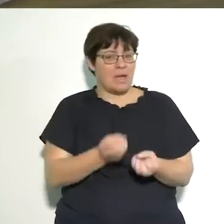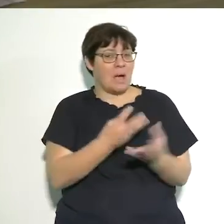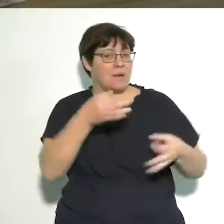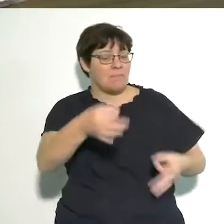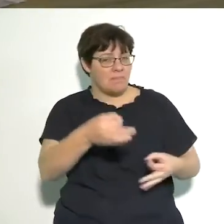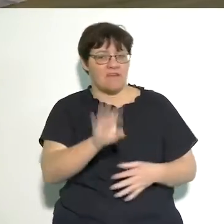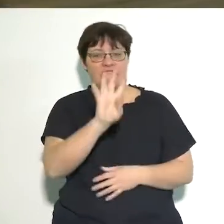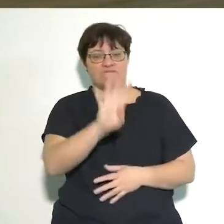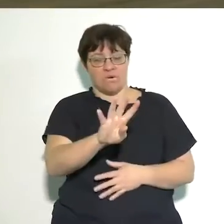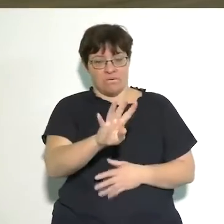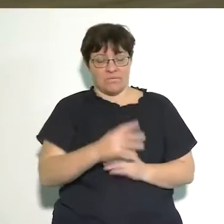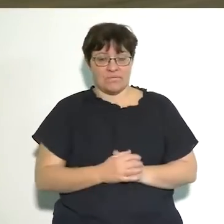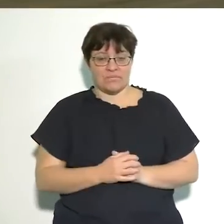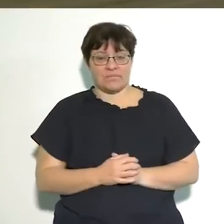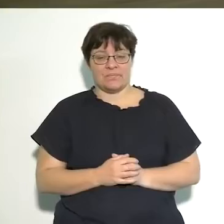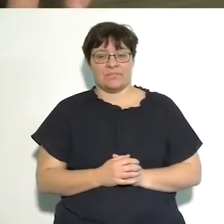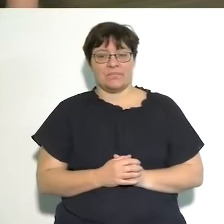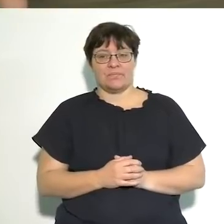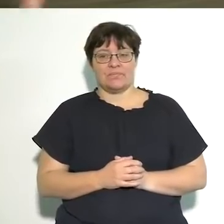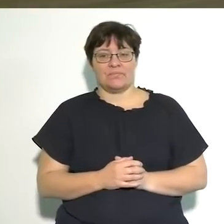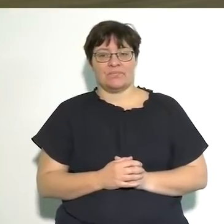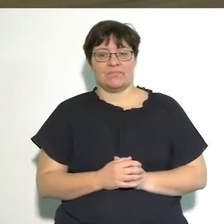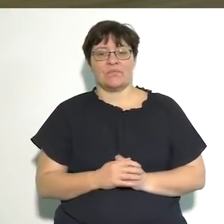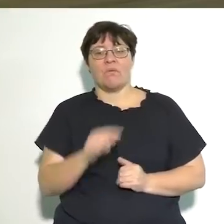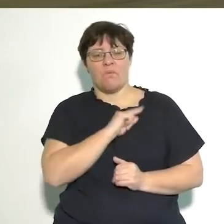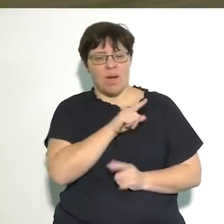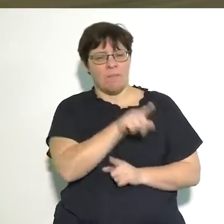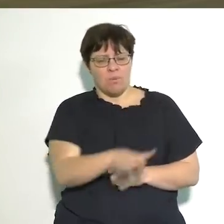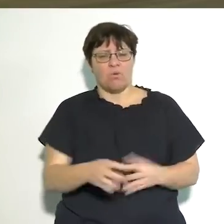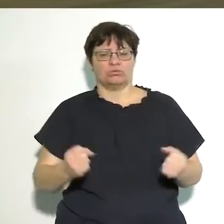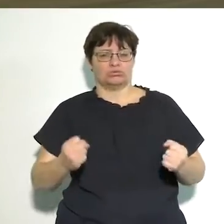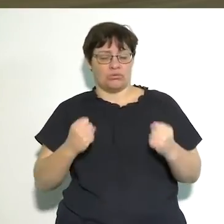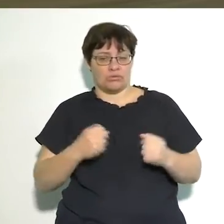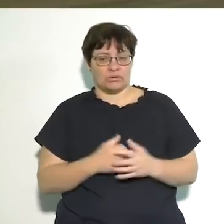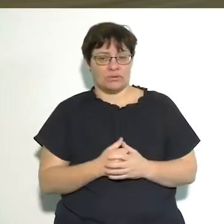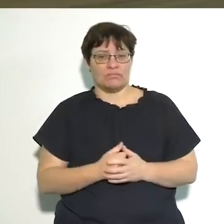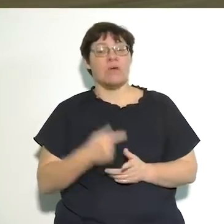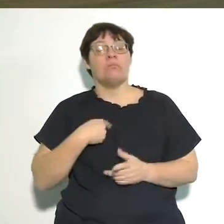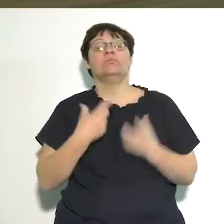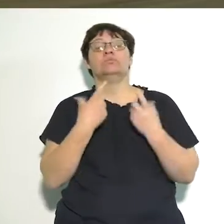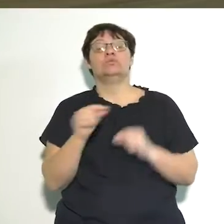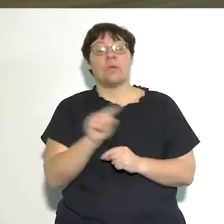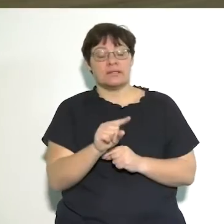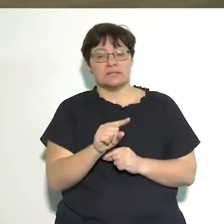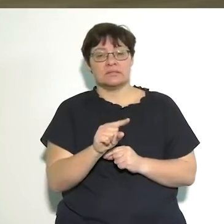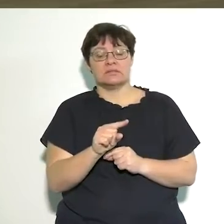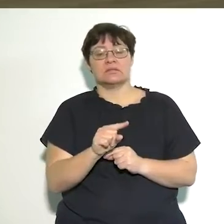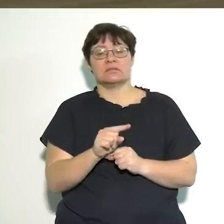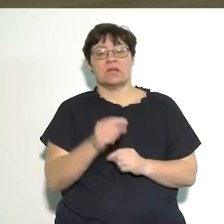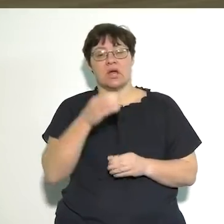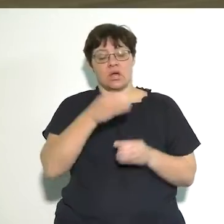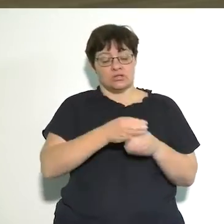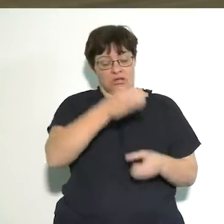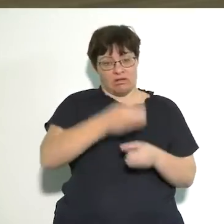4 thicknesses of paper to make my objects. I'm going to be making circles and